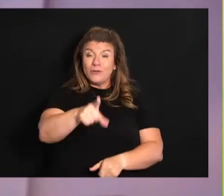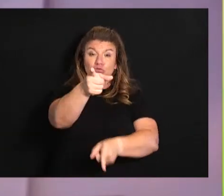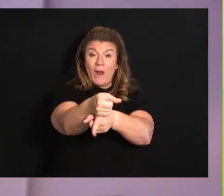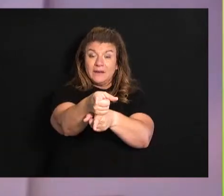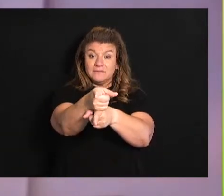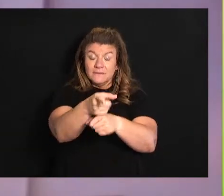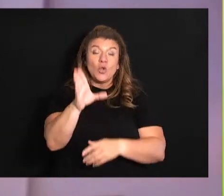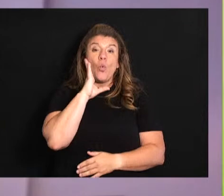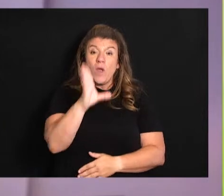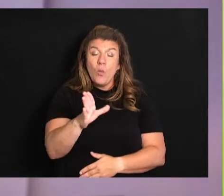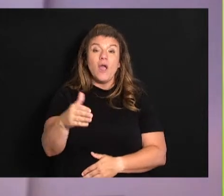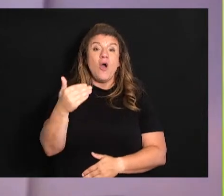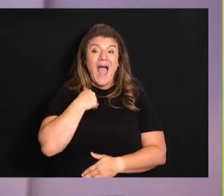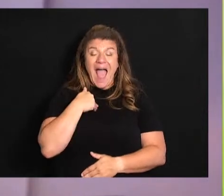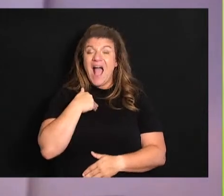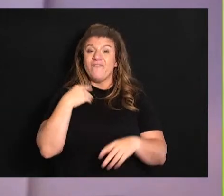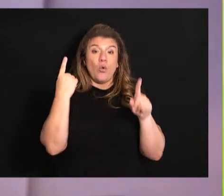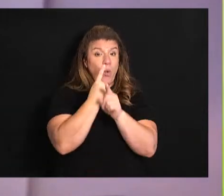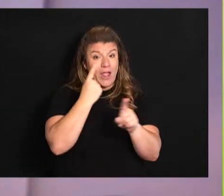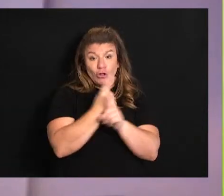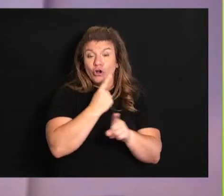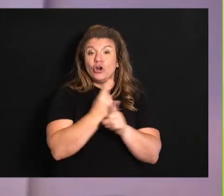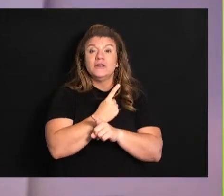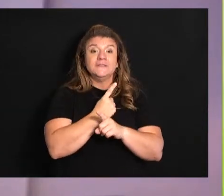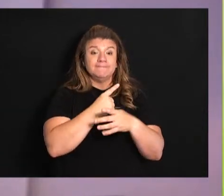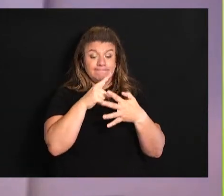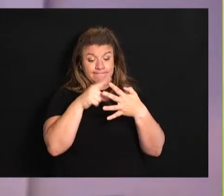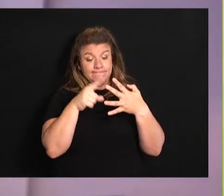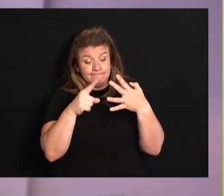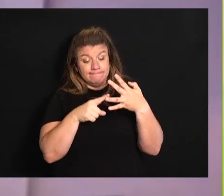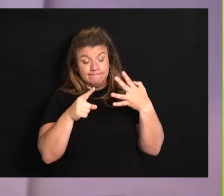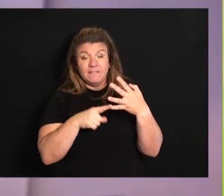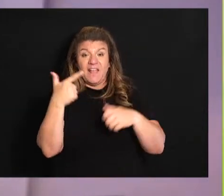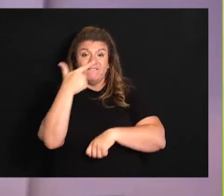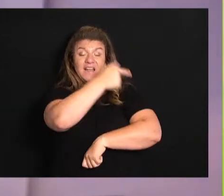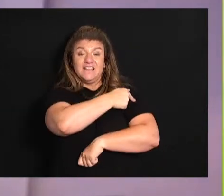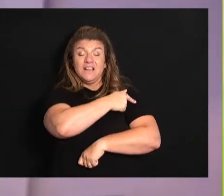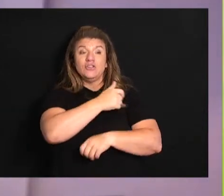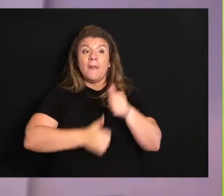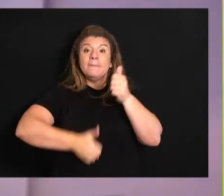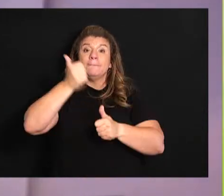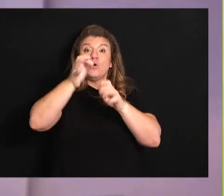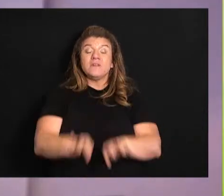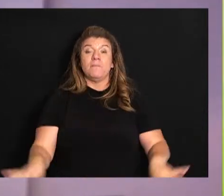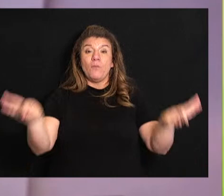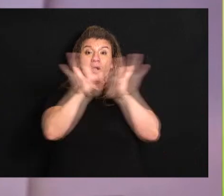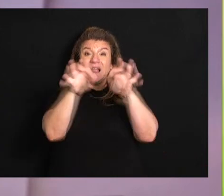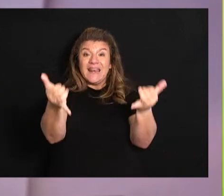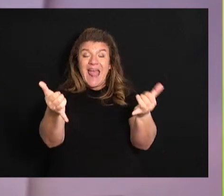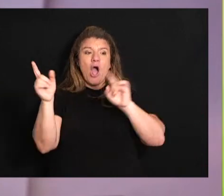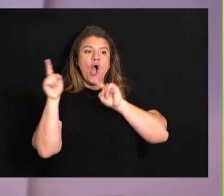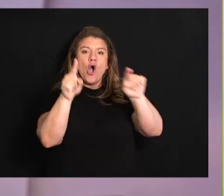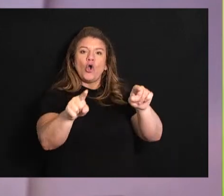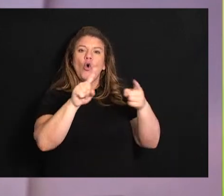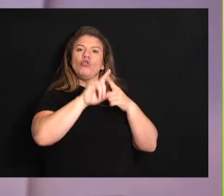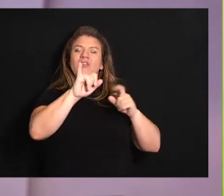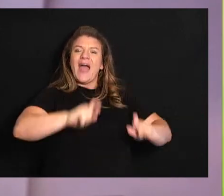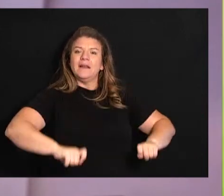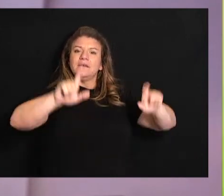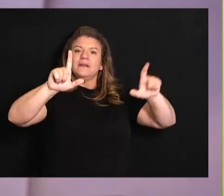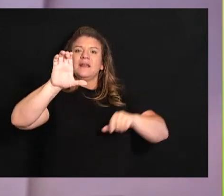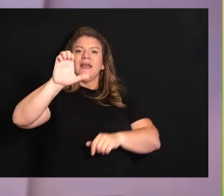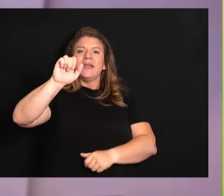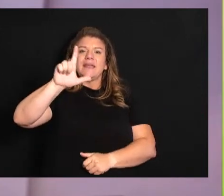will have a regular series of vaccines, and the key for people now is to please go to the vaccine calculator